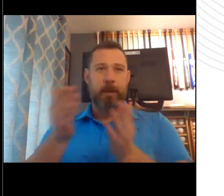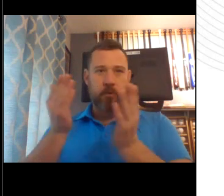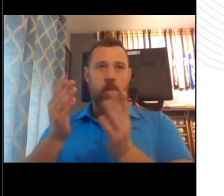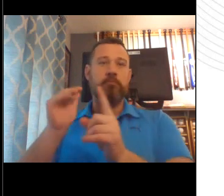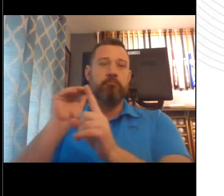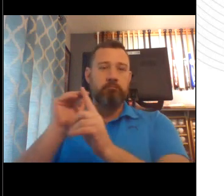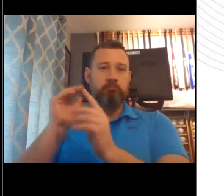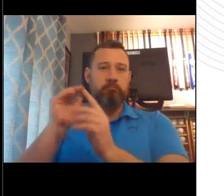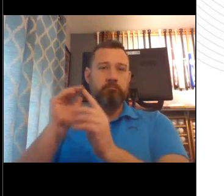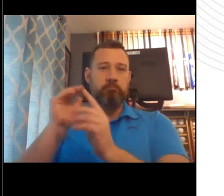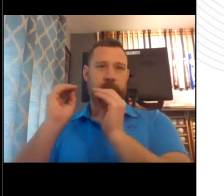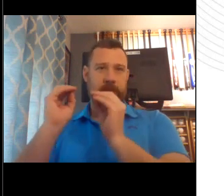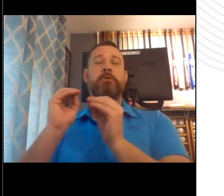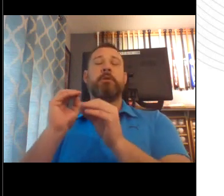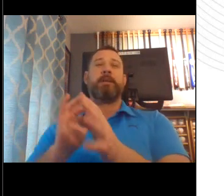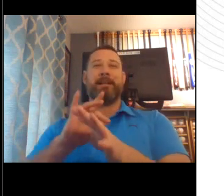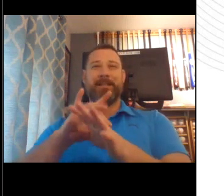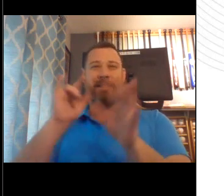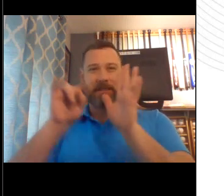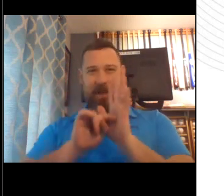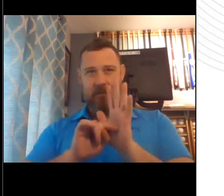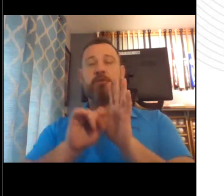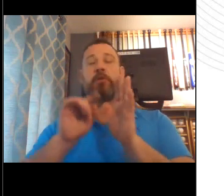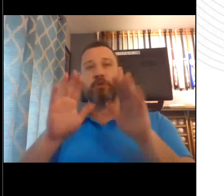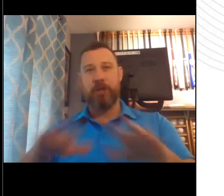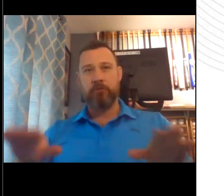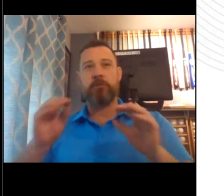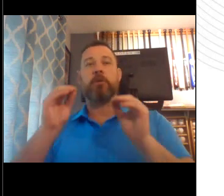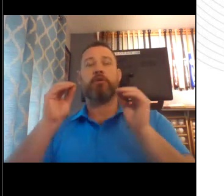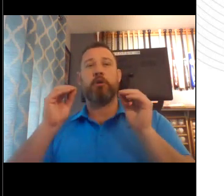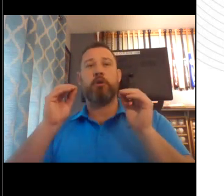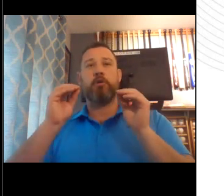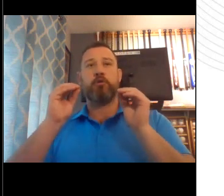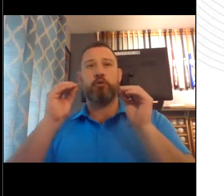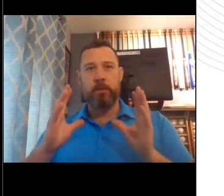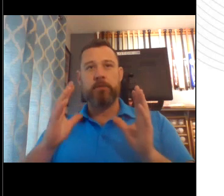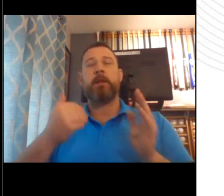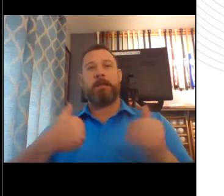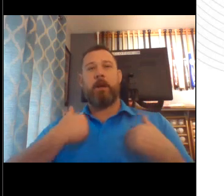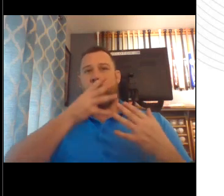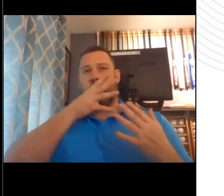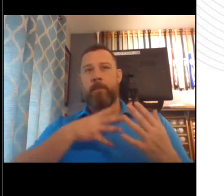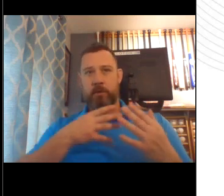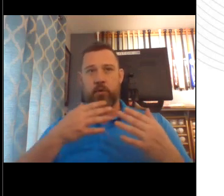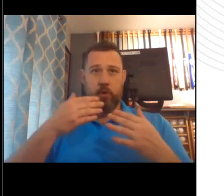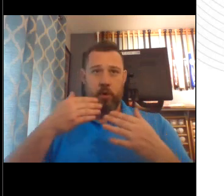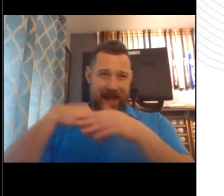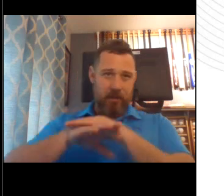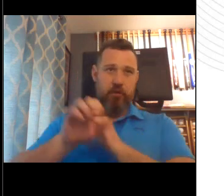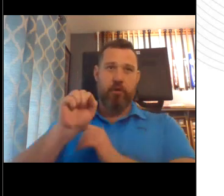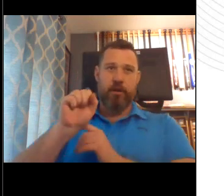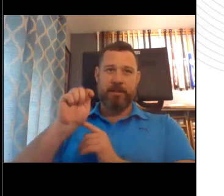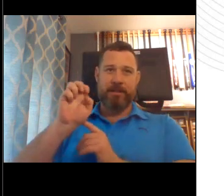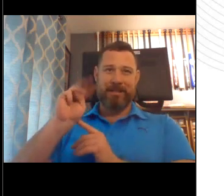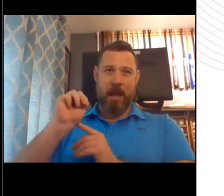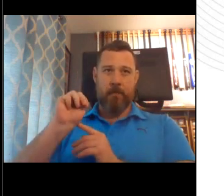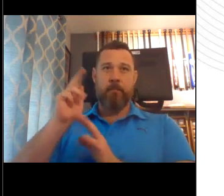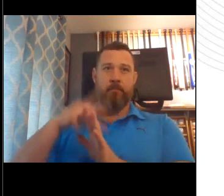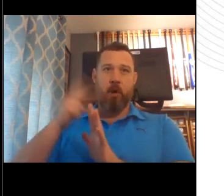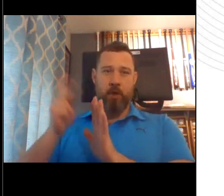disadvantaged children, students, and young ladies to enter into the STEM programs and to